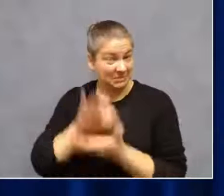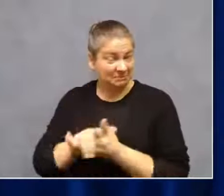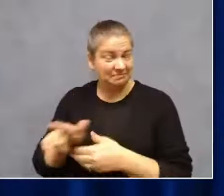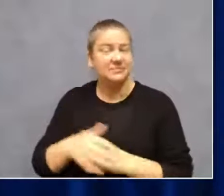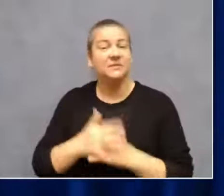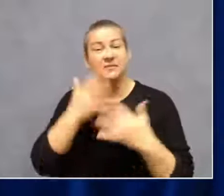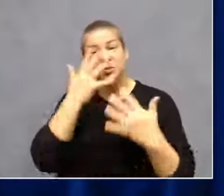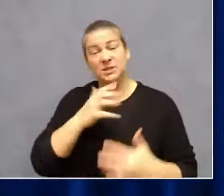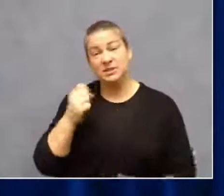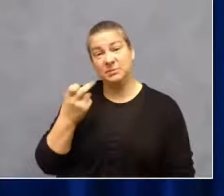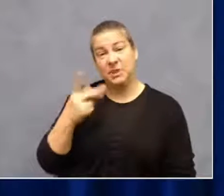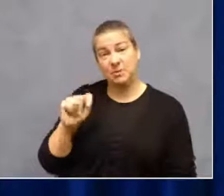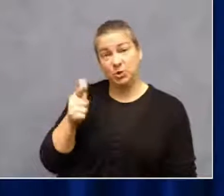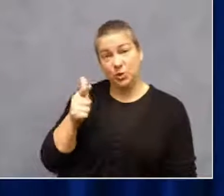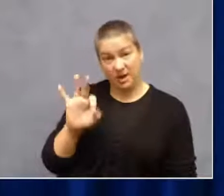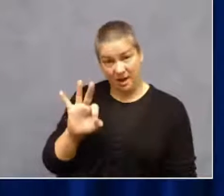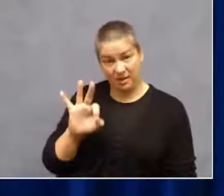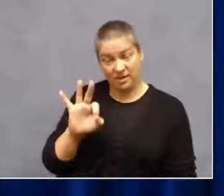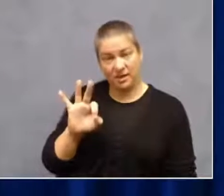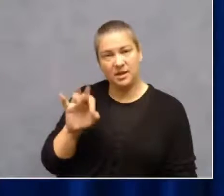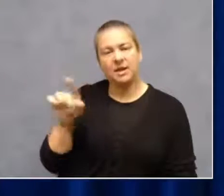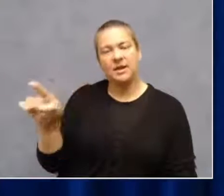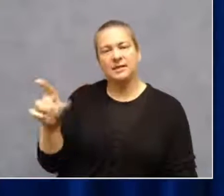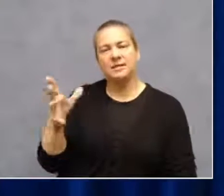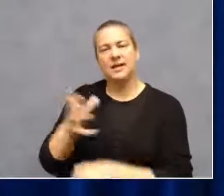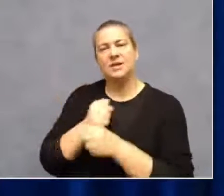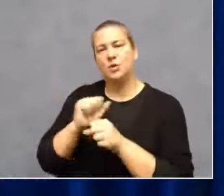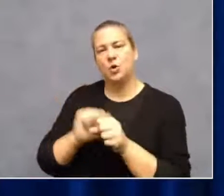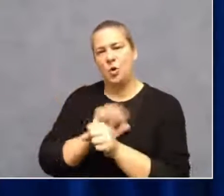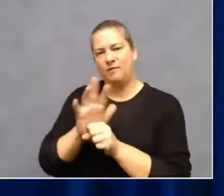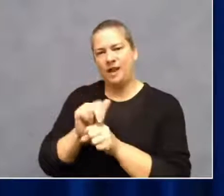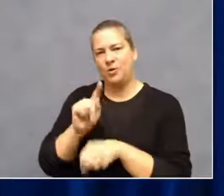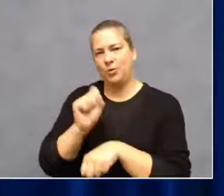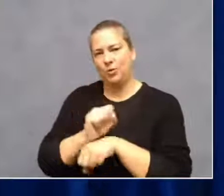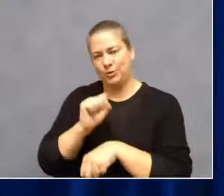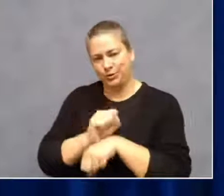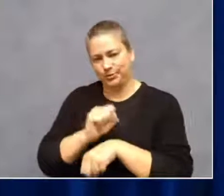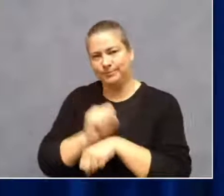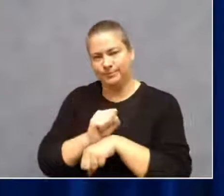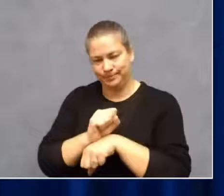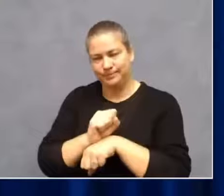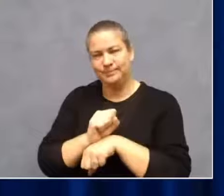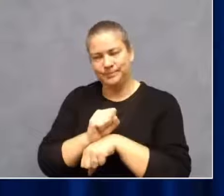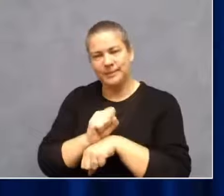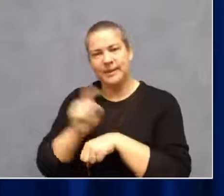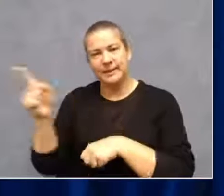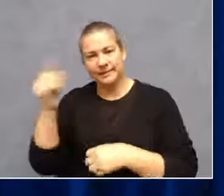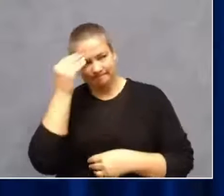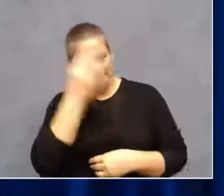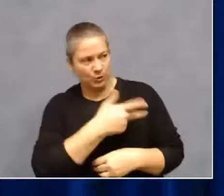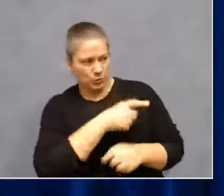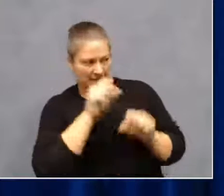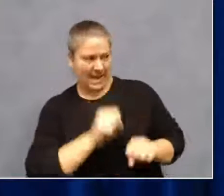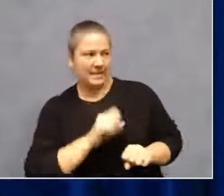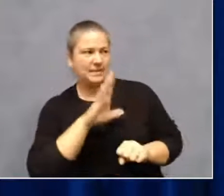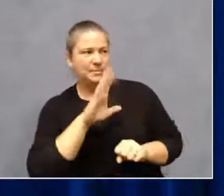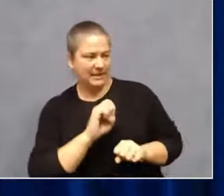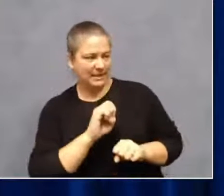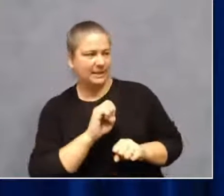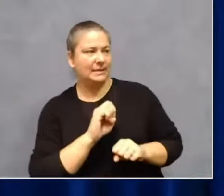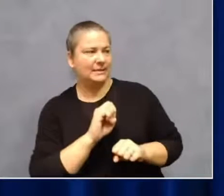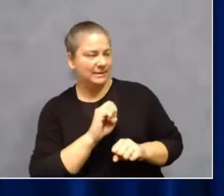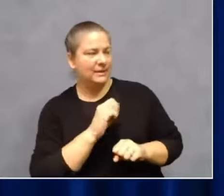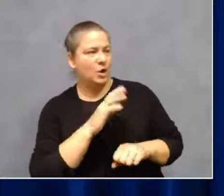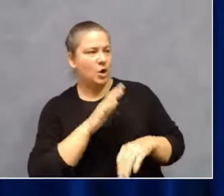September 29th, he was exposed to COVID-19 at work. He was notified of the possible exposure on the 30th and